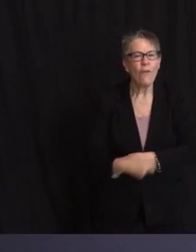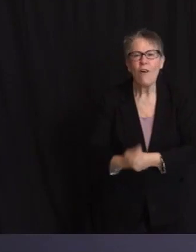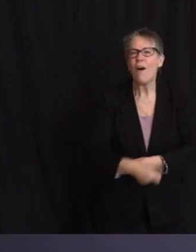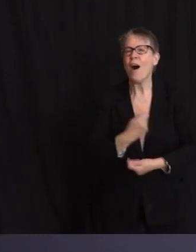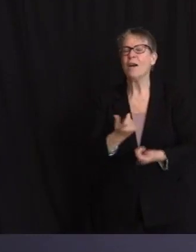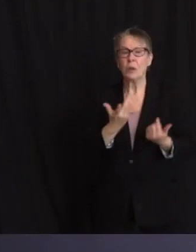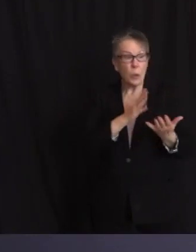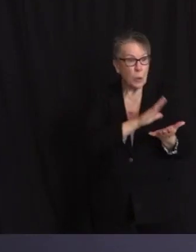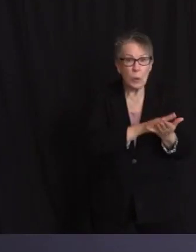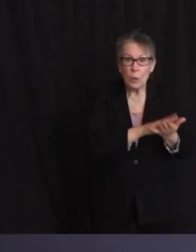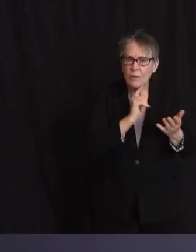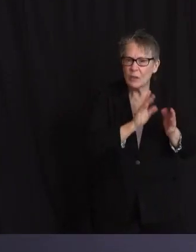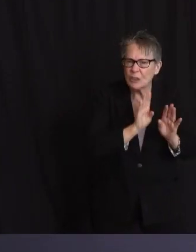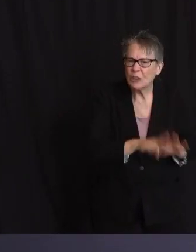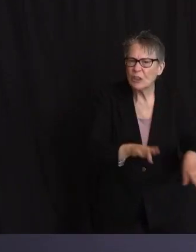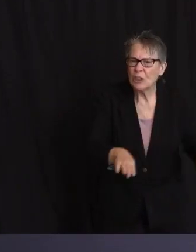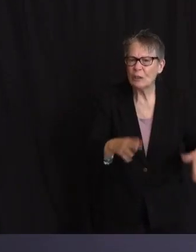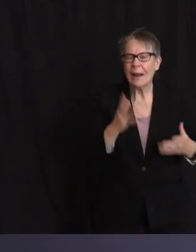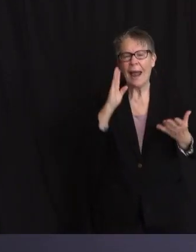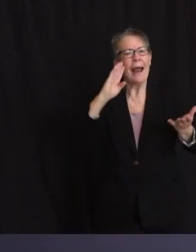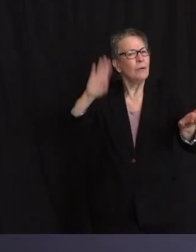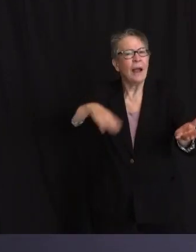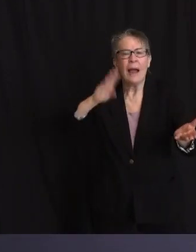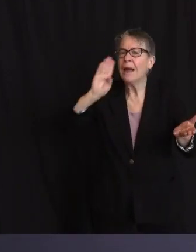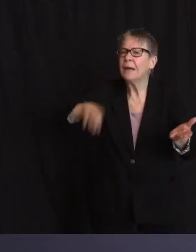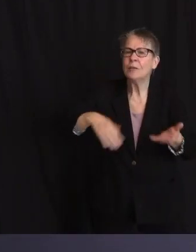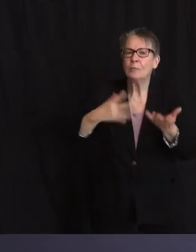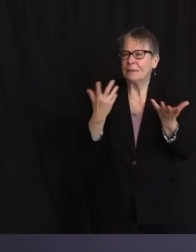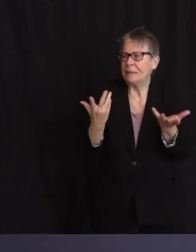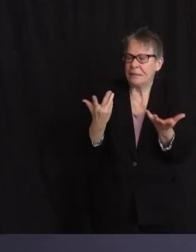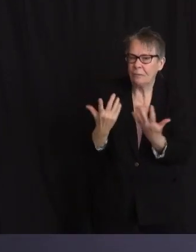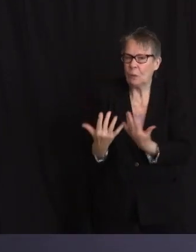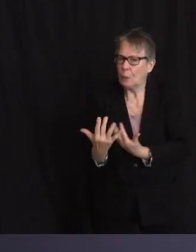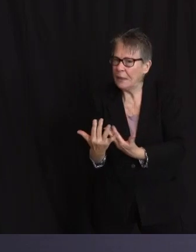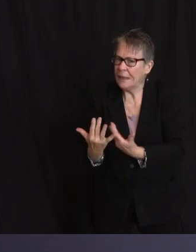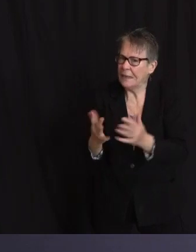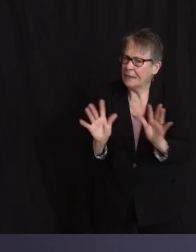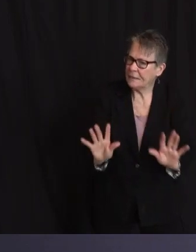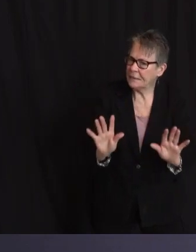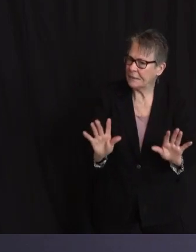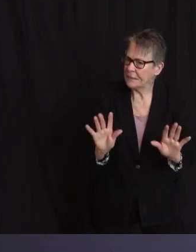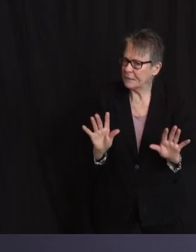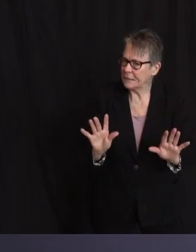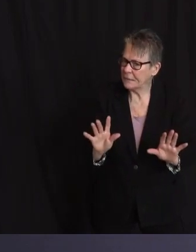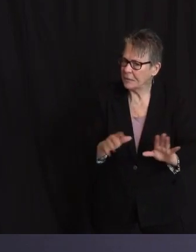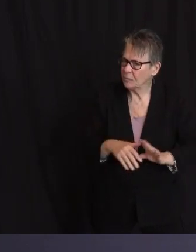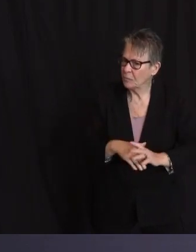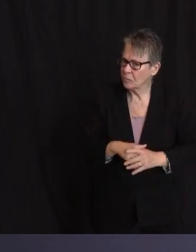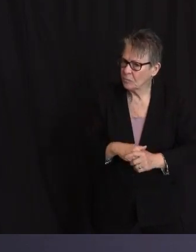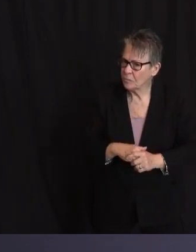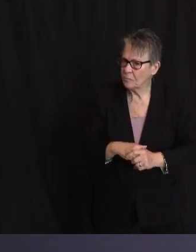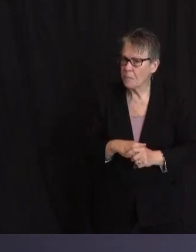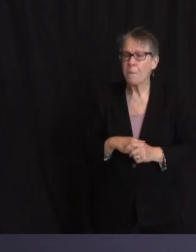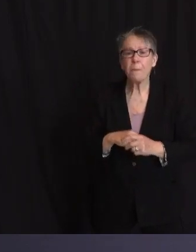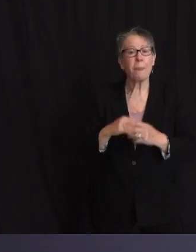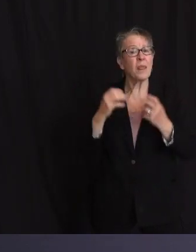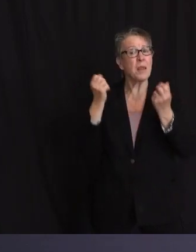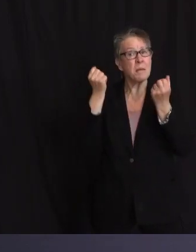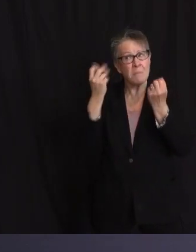folks have been, listen, we love what you're doing, but we really want parks open, and we've got to respond as we